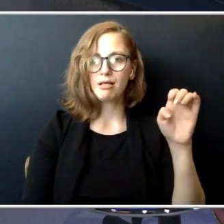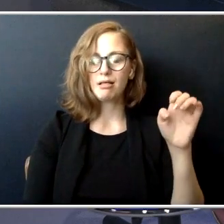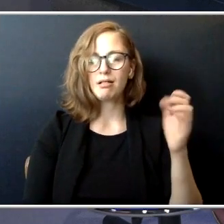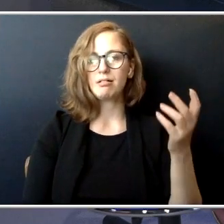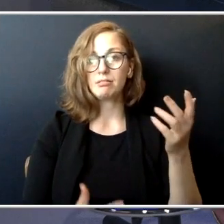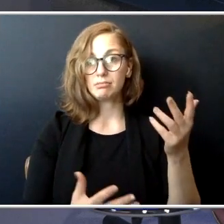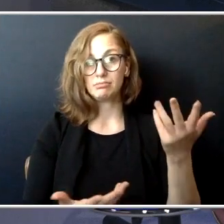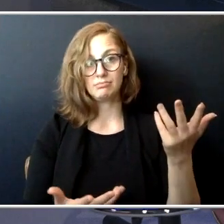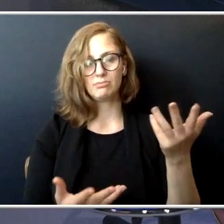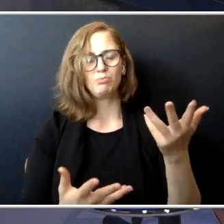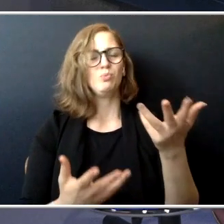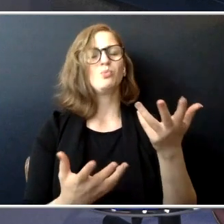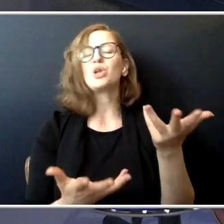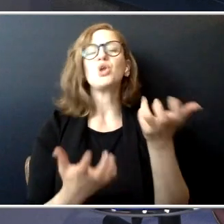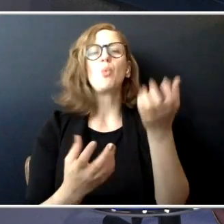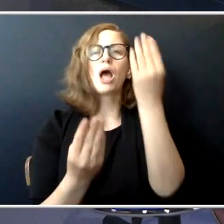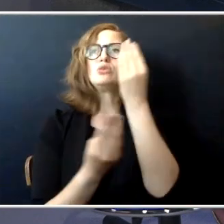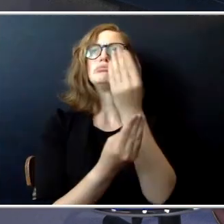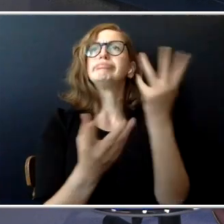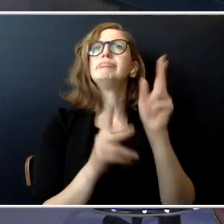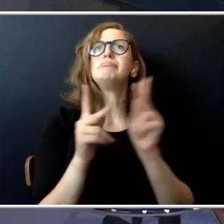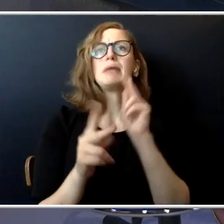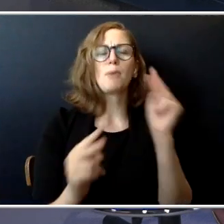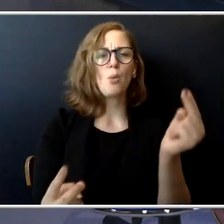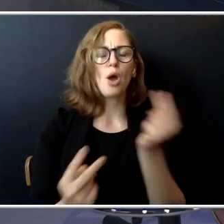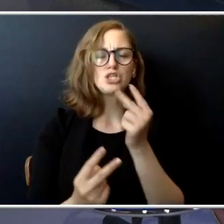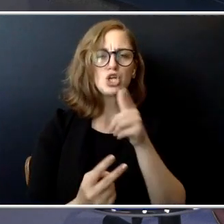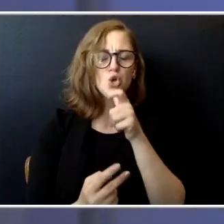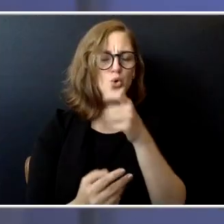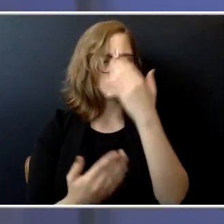who didn't know about this issue before or your journey?